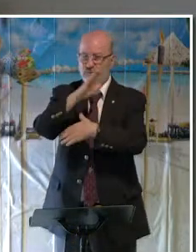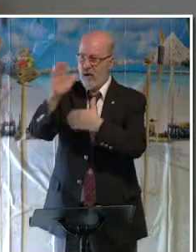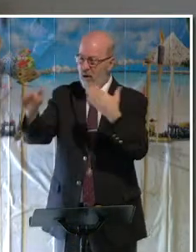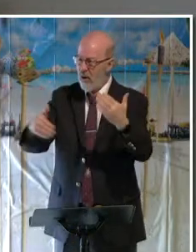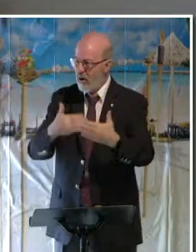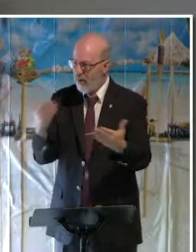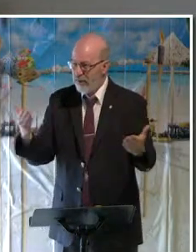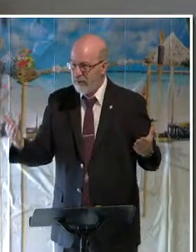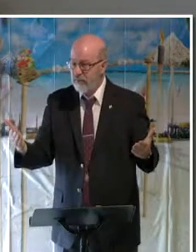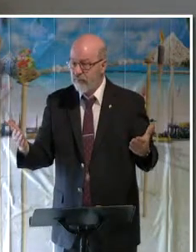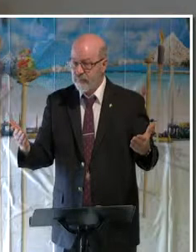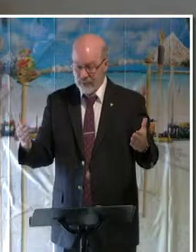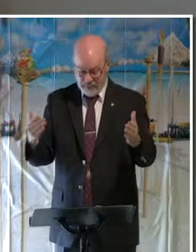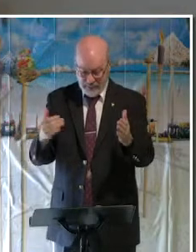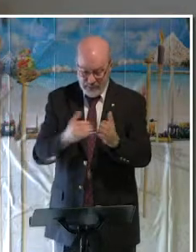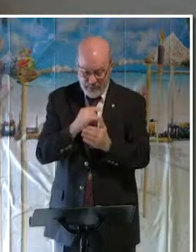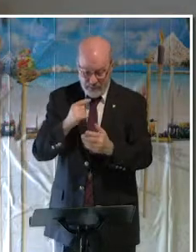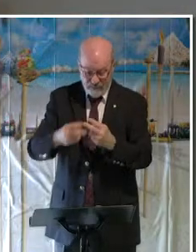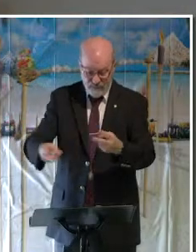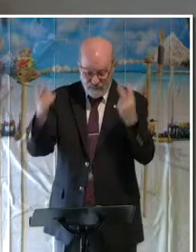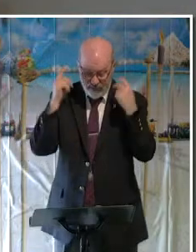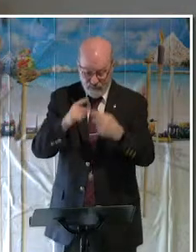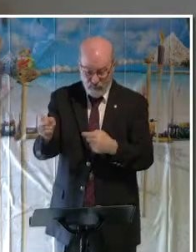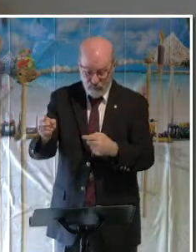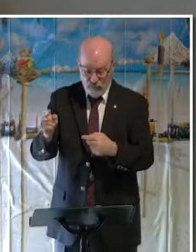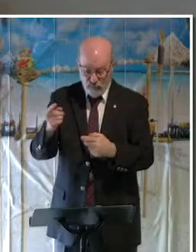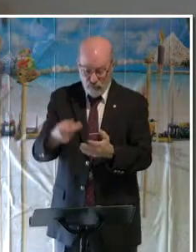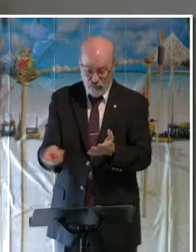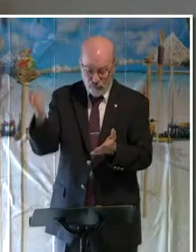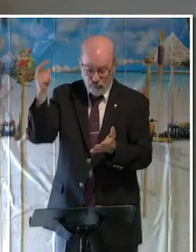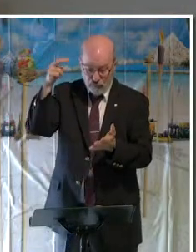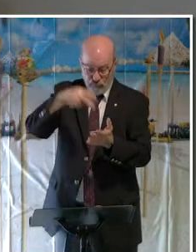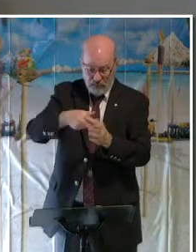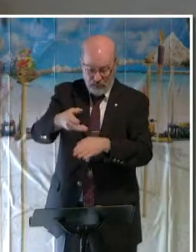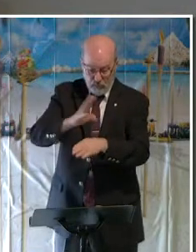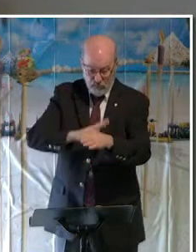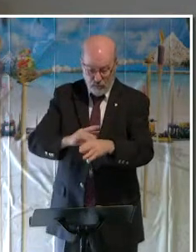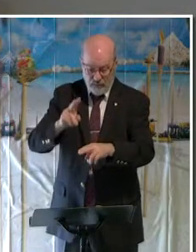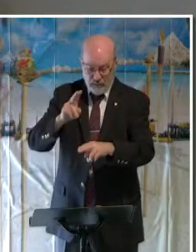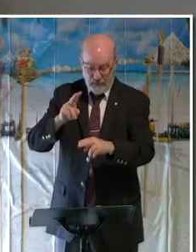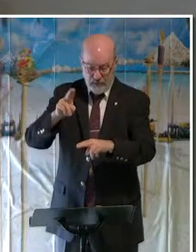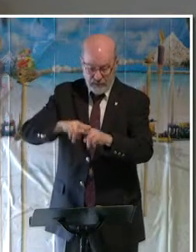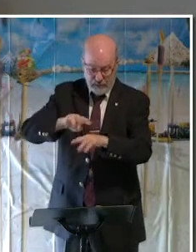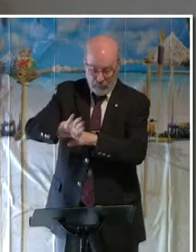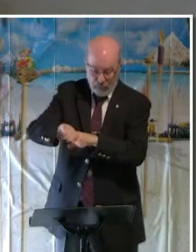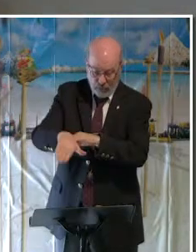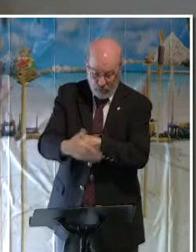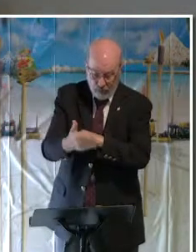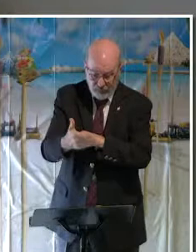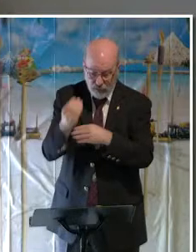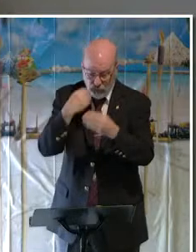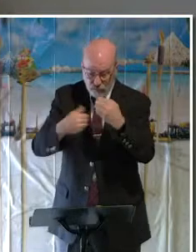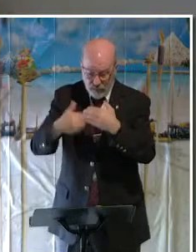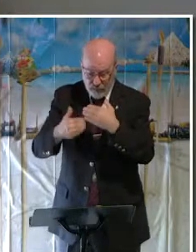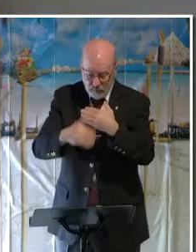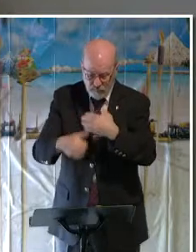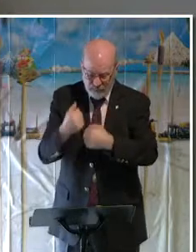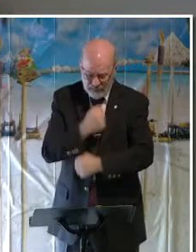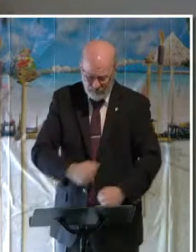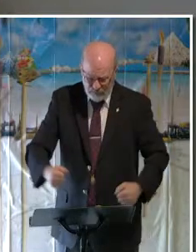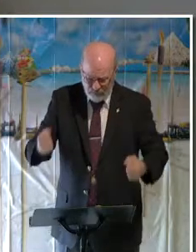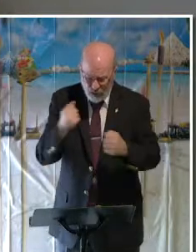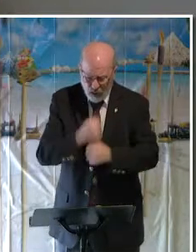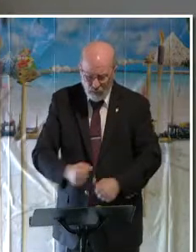things. "It is vain for you," verse 2, "to rise up early and sit up late, to eat the bread of